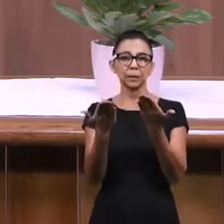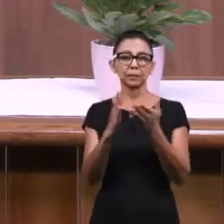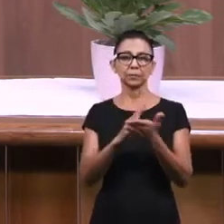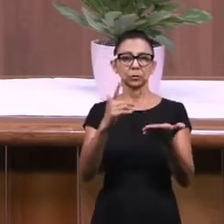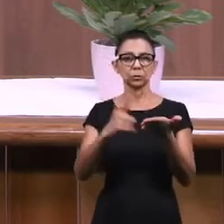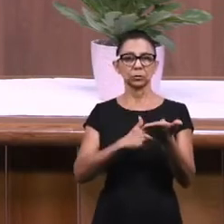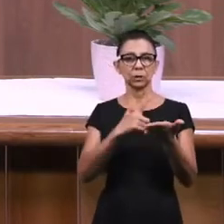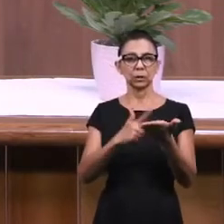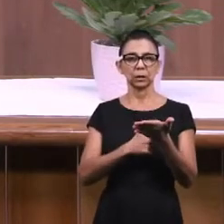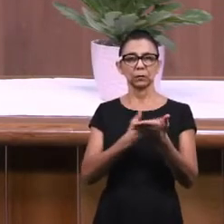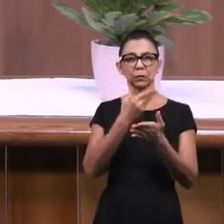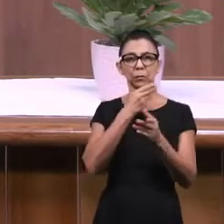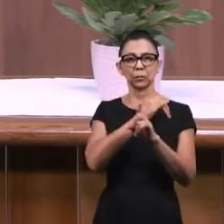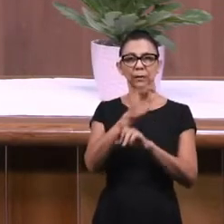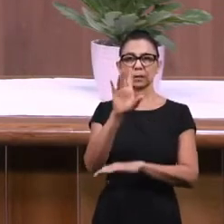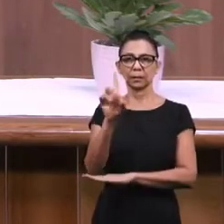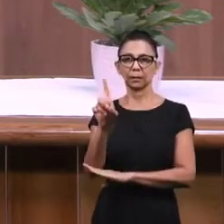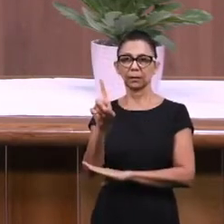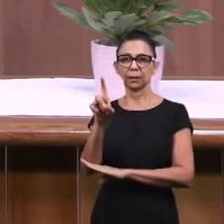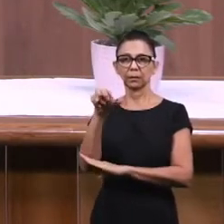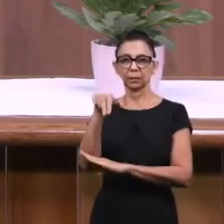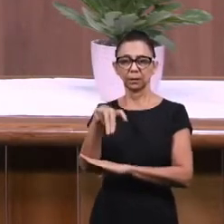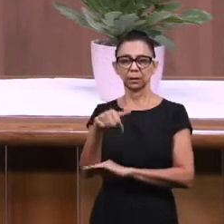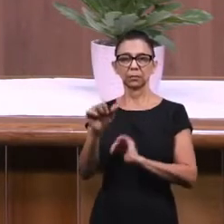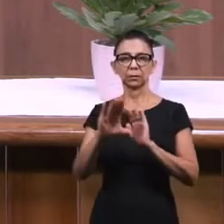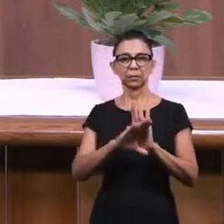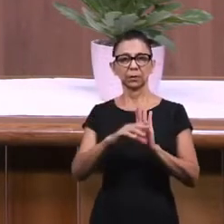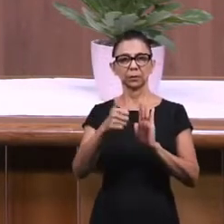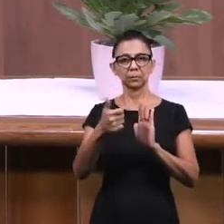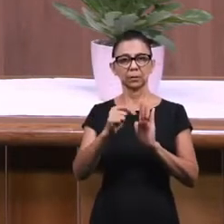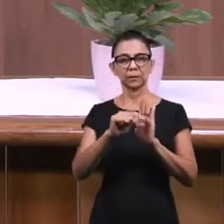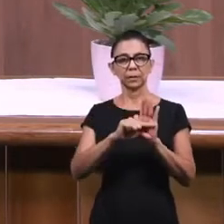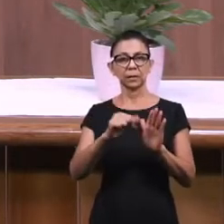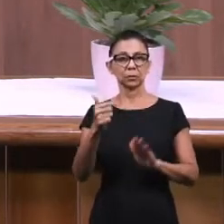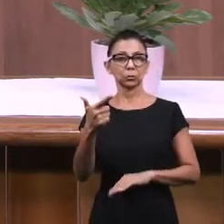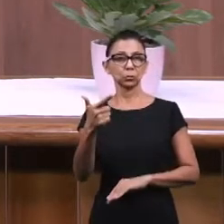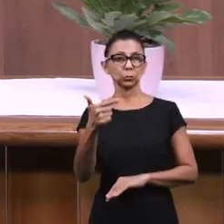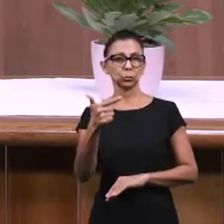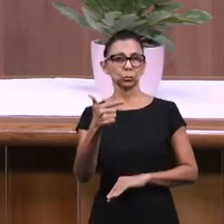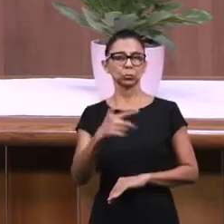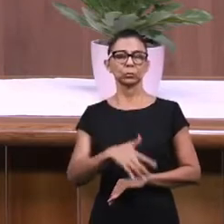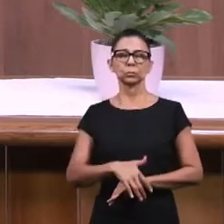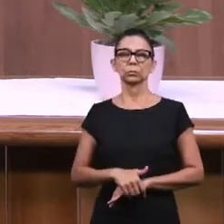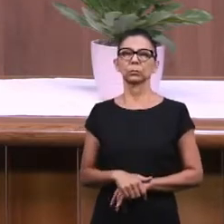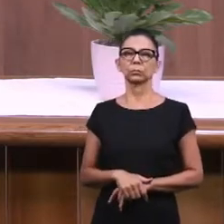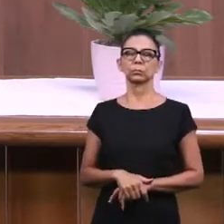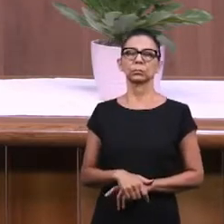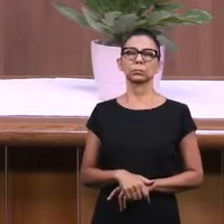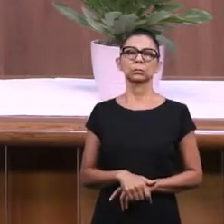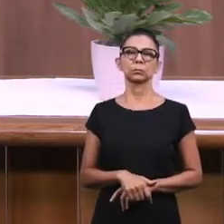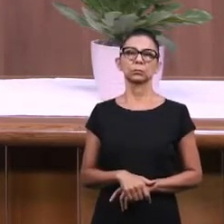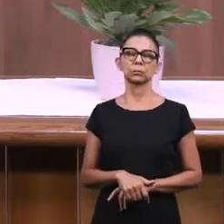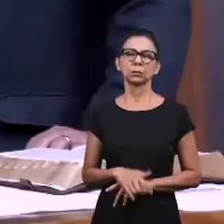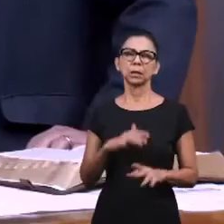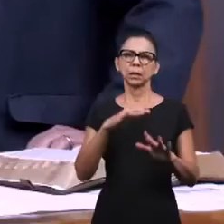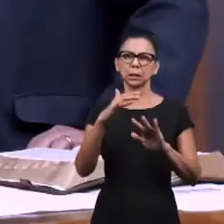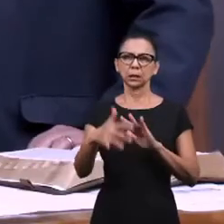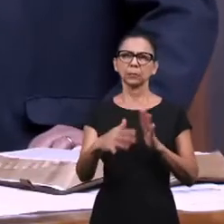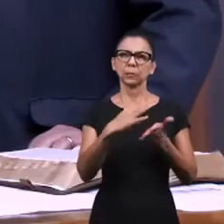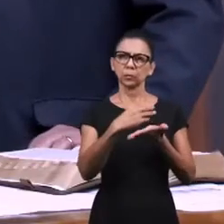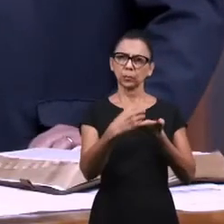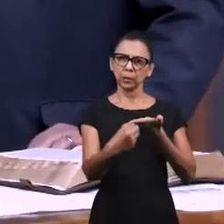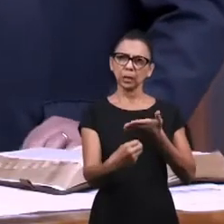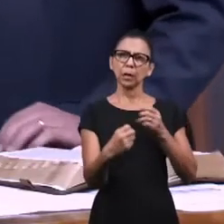of Prophet Daniel, chapter 10, verse 12, and the text shall be projected here